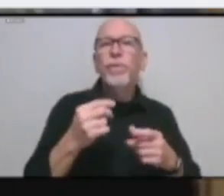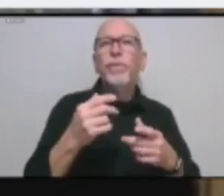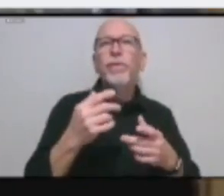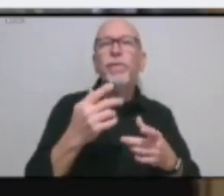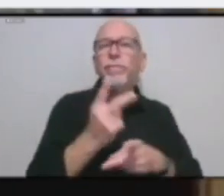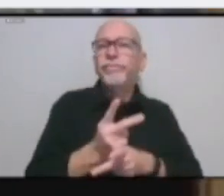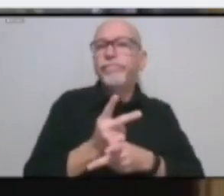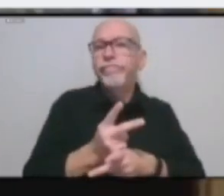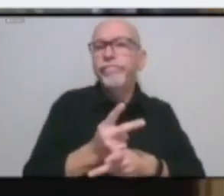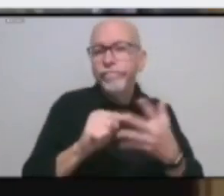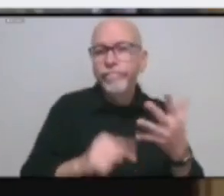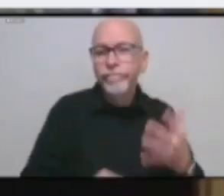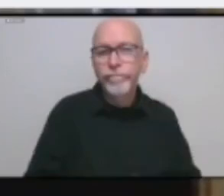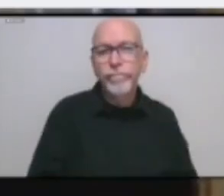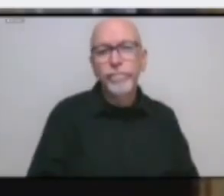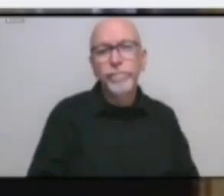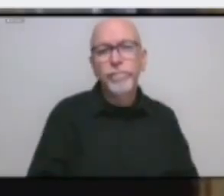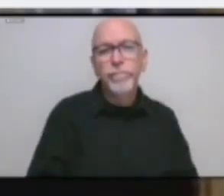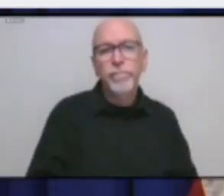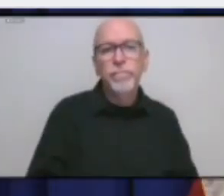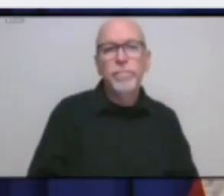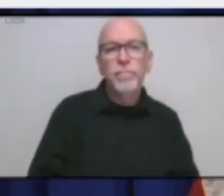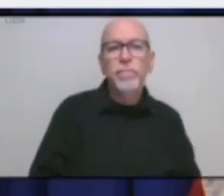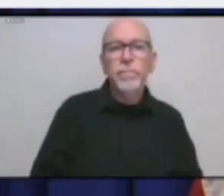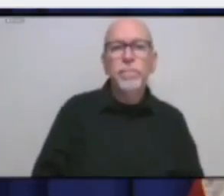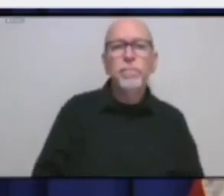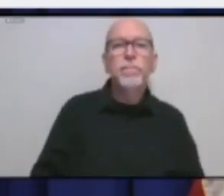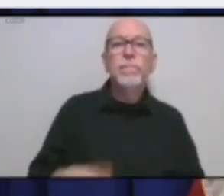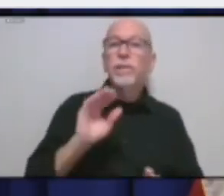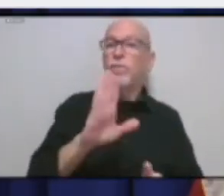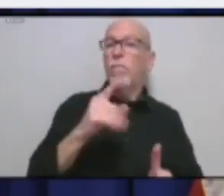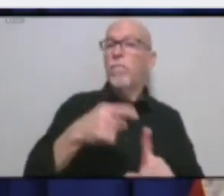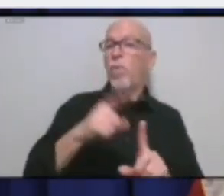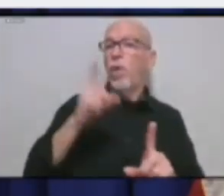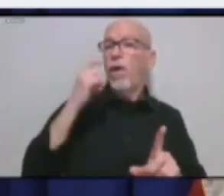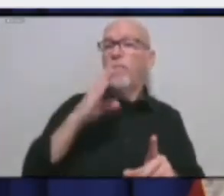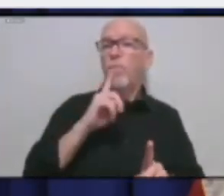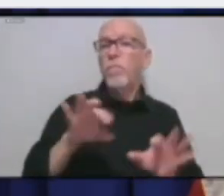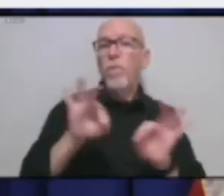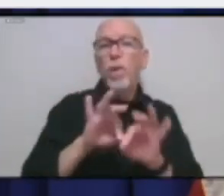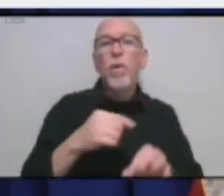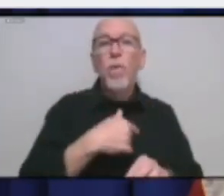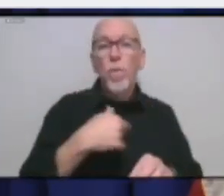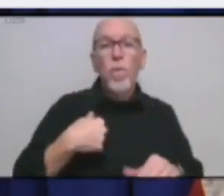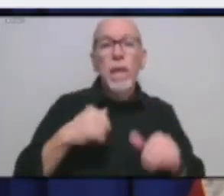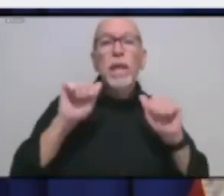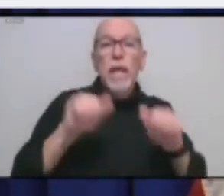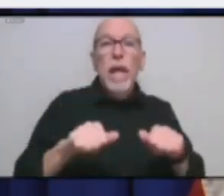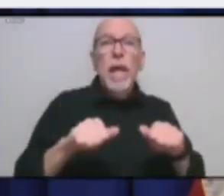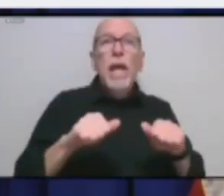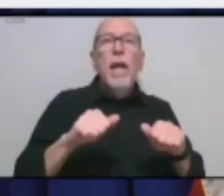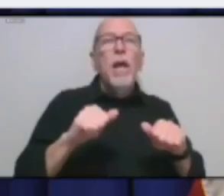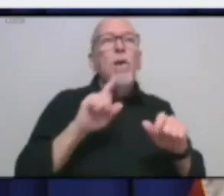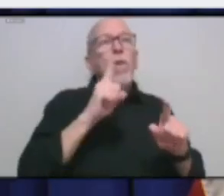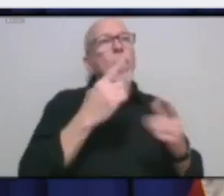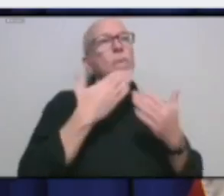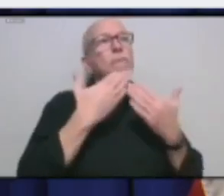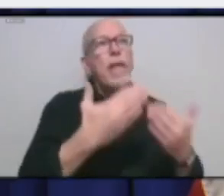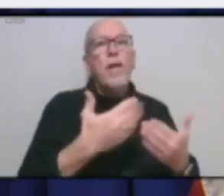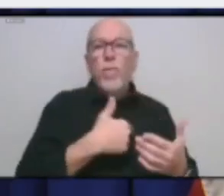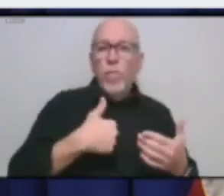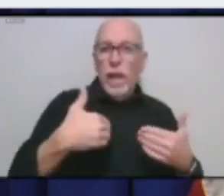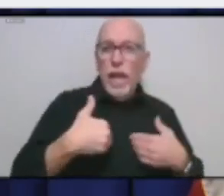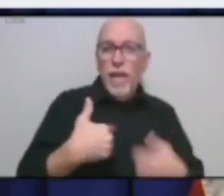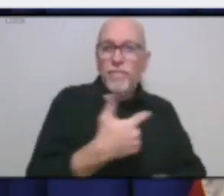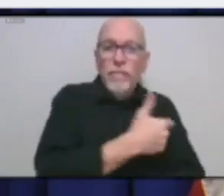precautionary measures. And I think, Governor, the point you made is really important, and that is that we can be very thankful that we do have vaccines that are showing